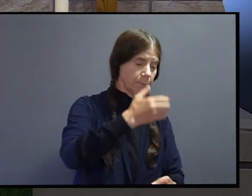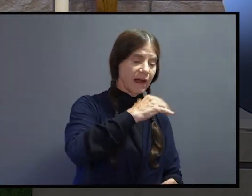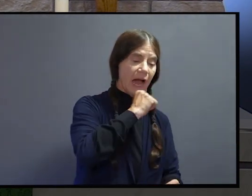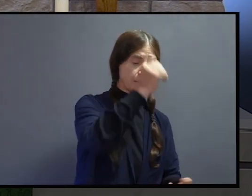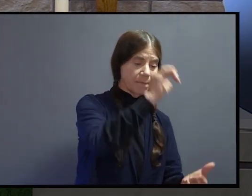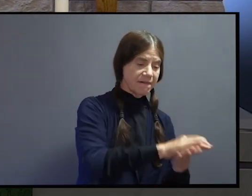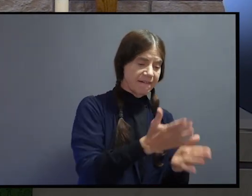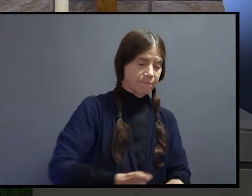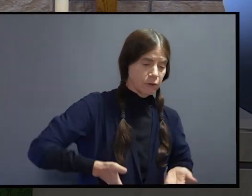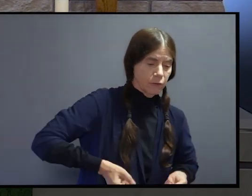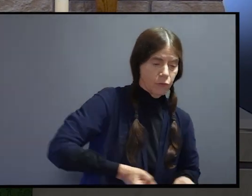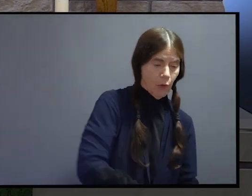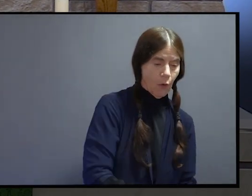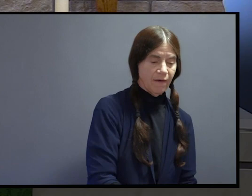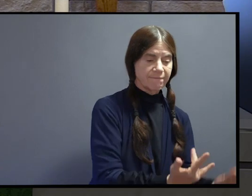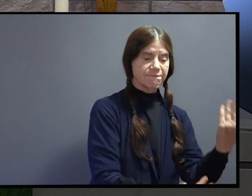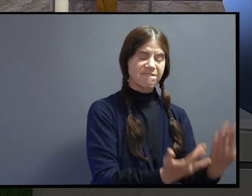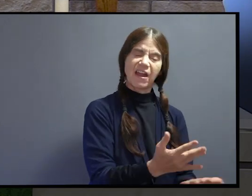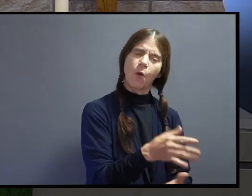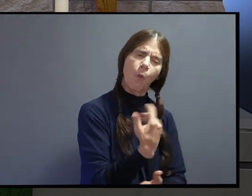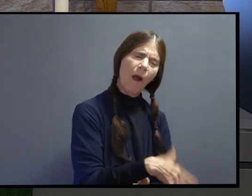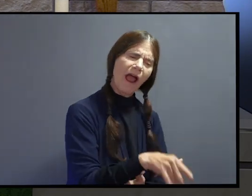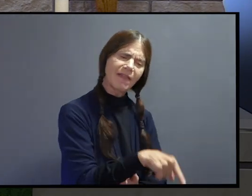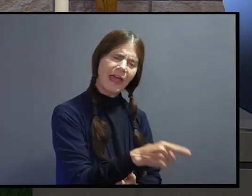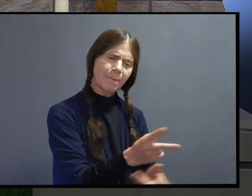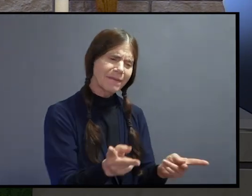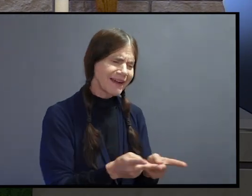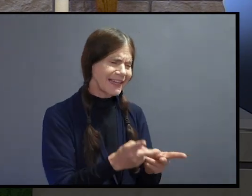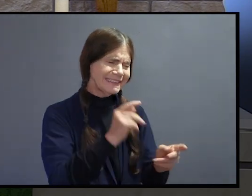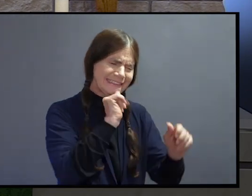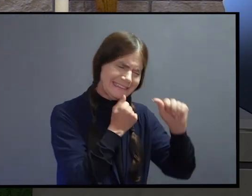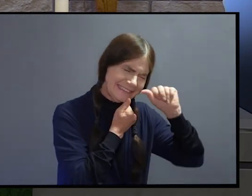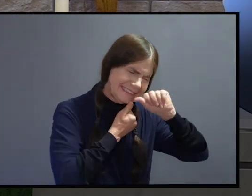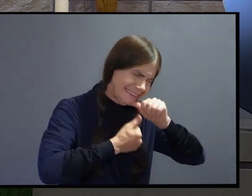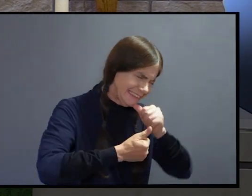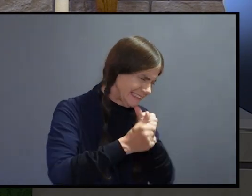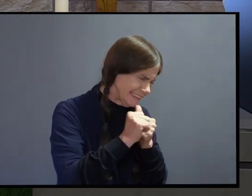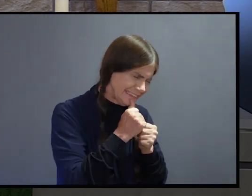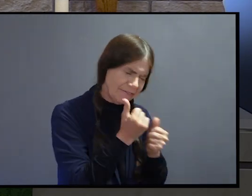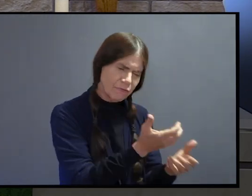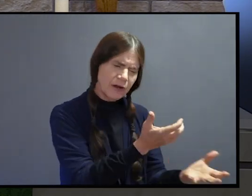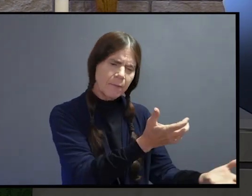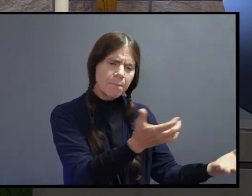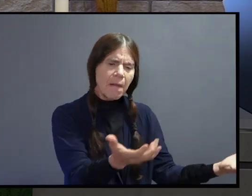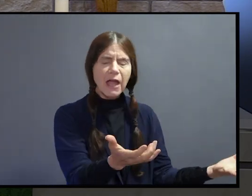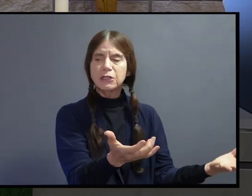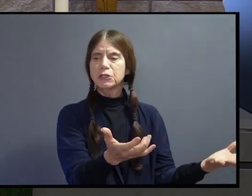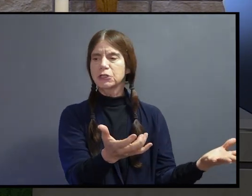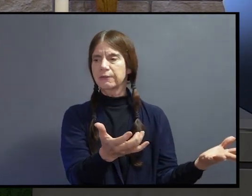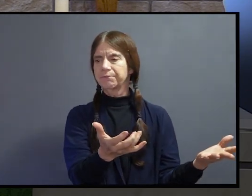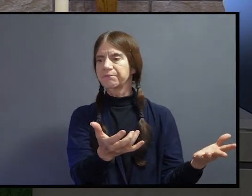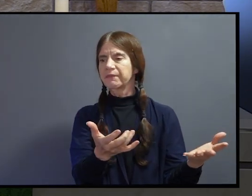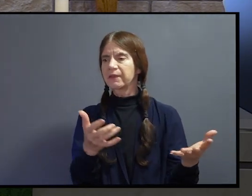the fiery furnace. In that place, there will be weeping and gnashing of teeth.